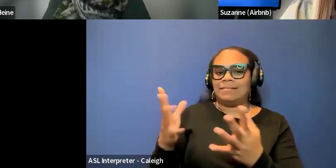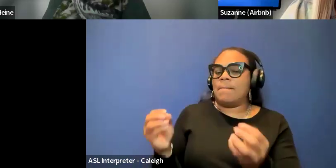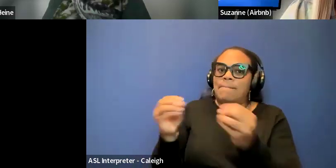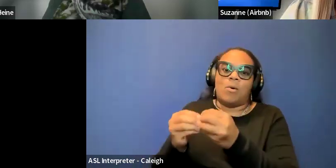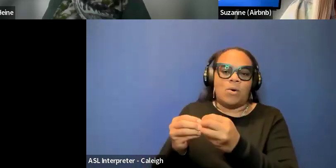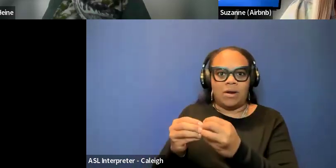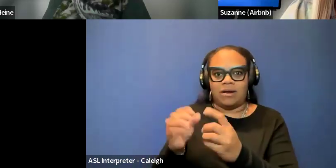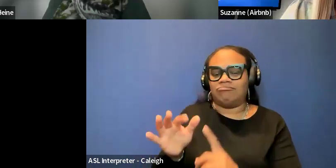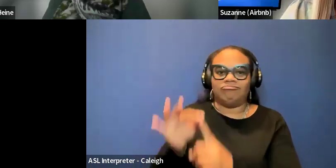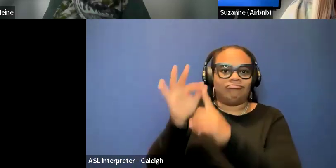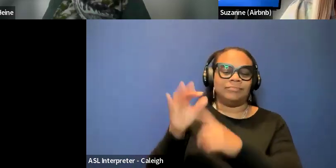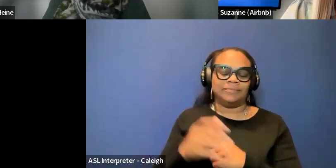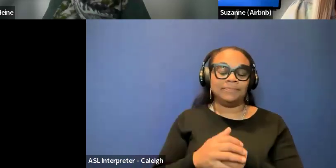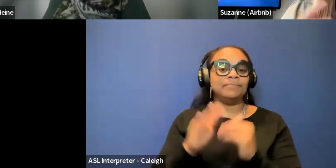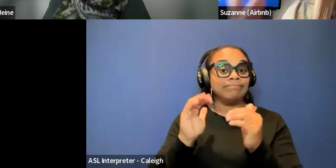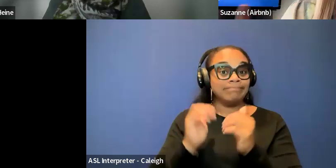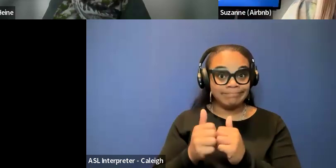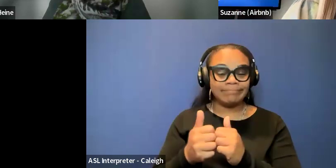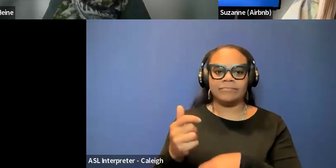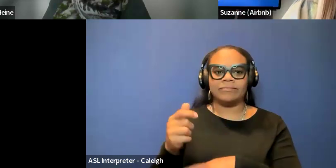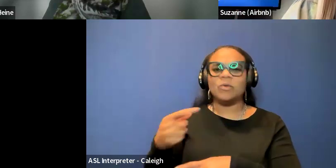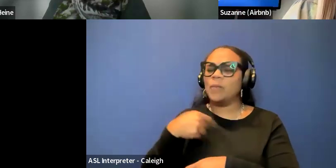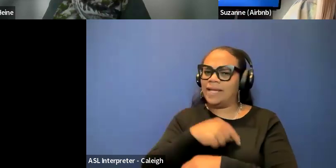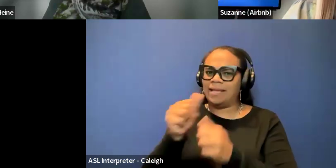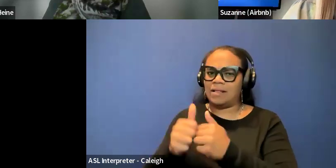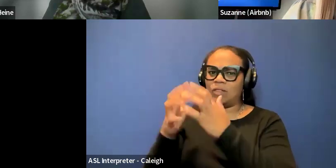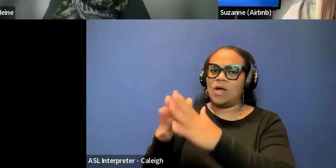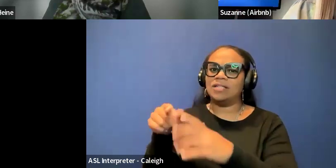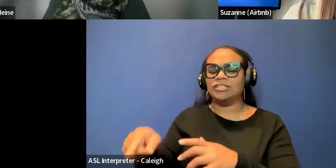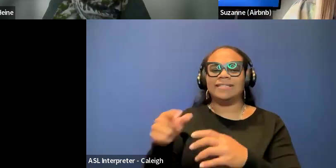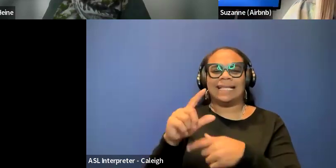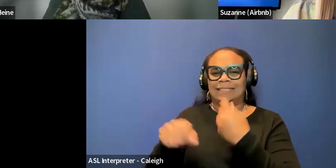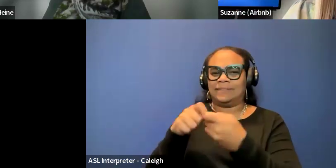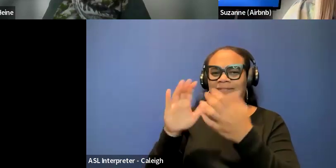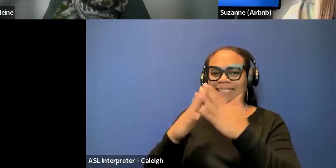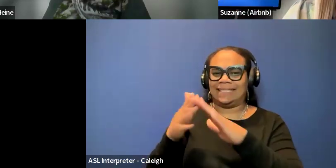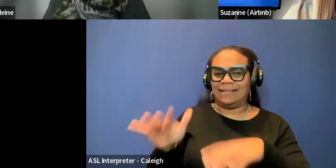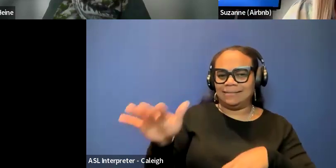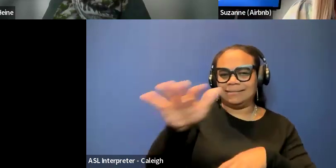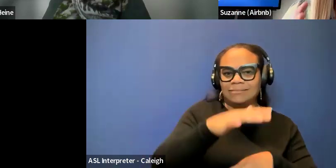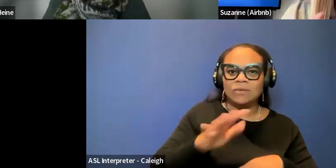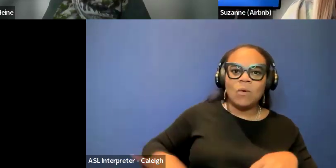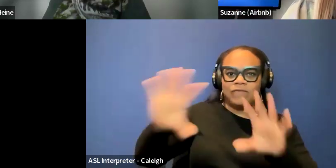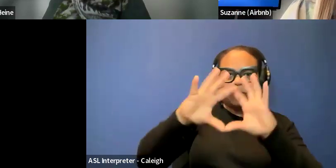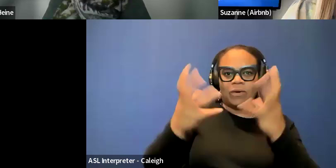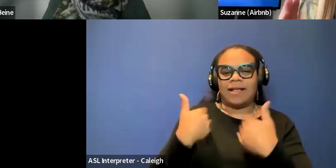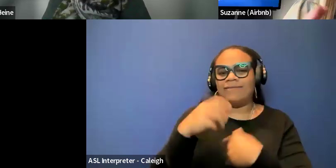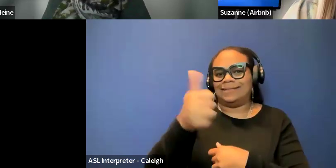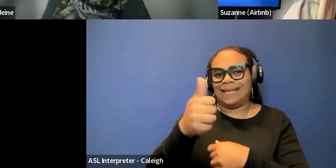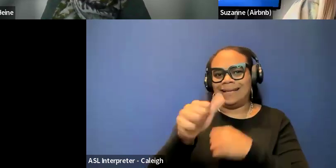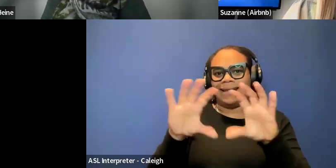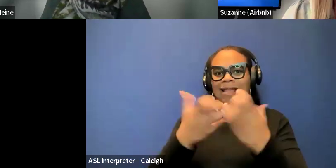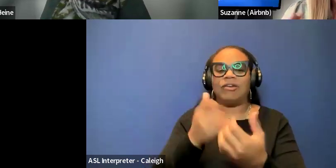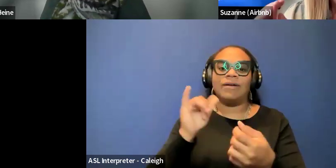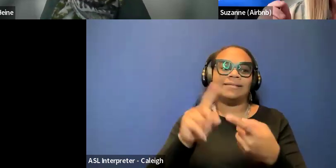we launched these in certain cities around the world with 10 different categories. So this is things like private